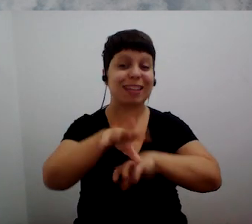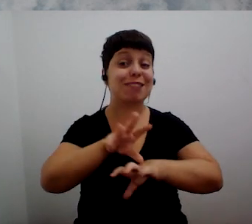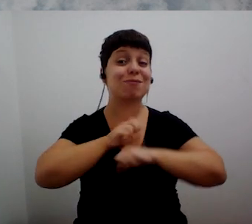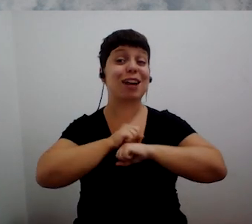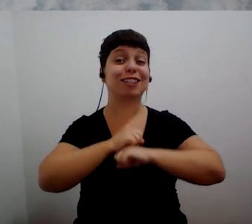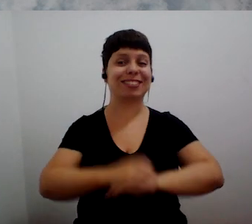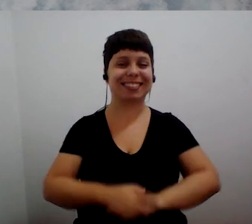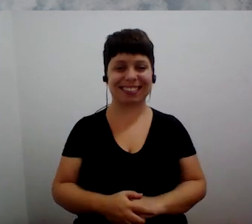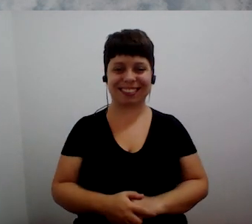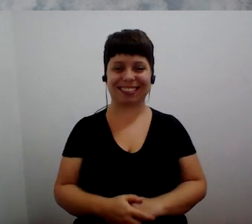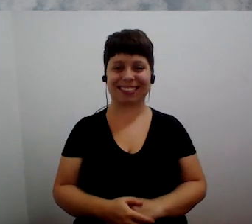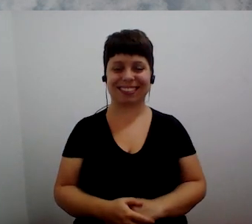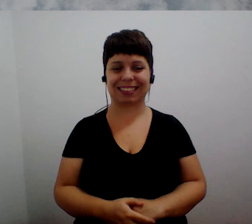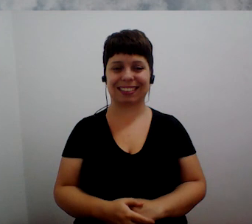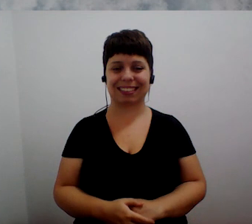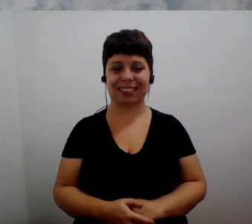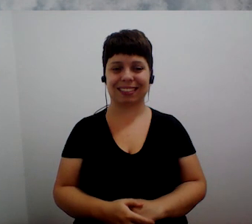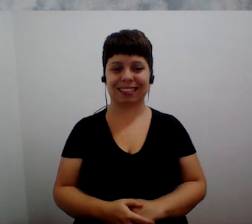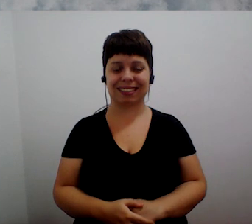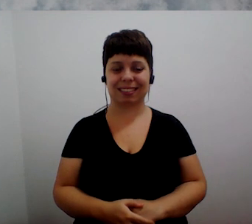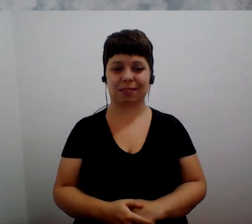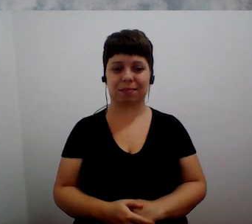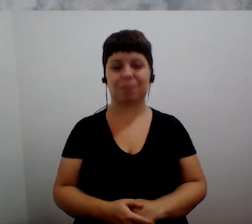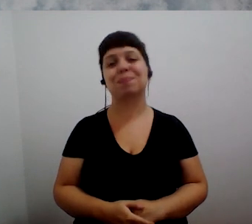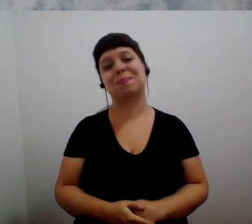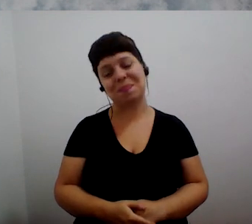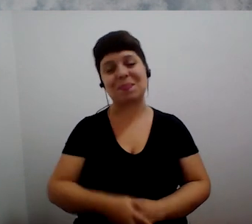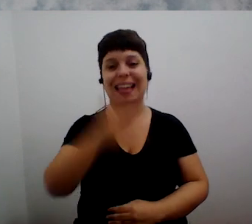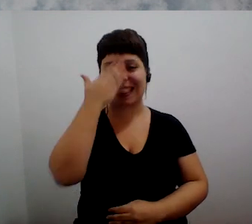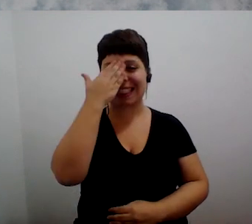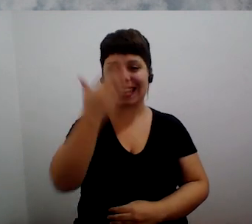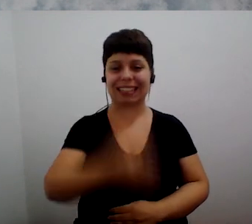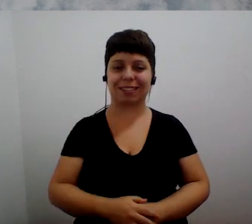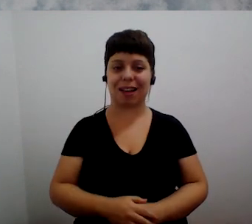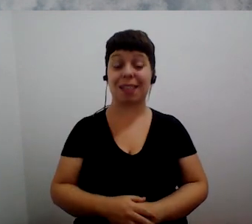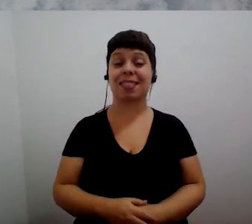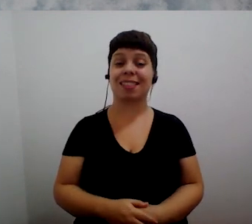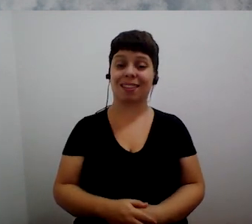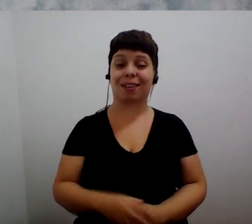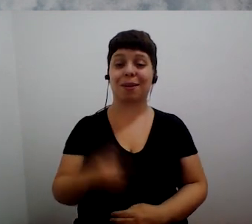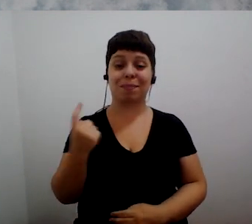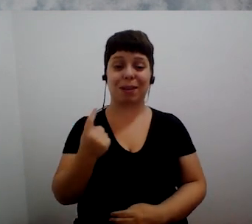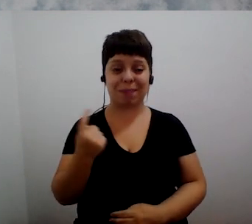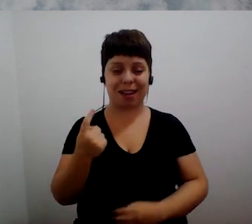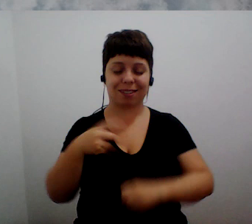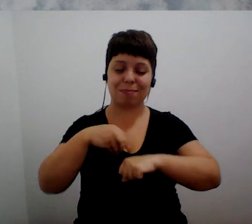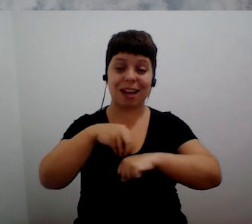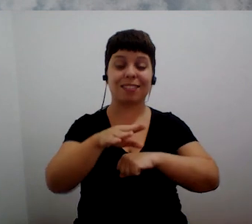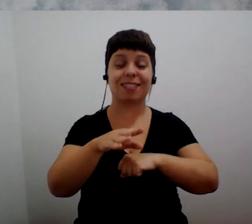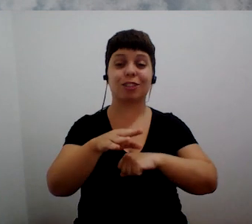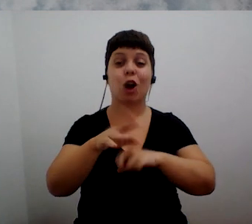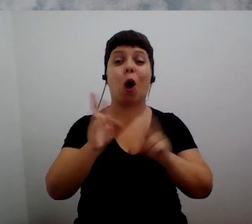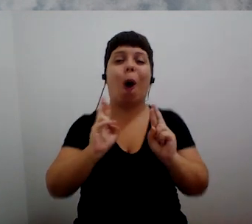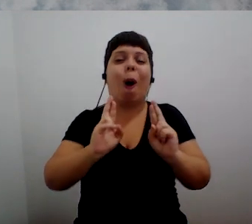Yeah, well, thank you. First of all, a message of hope. When assessing